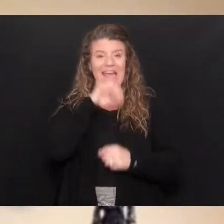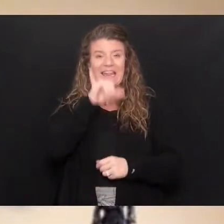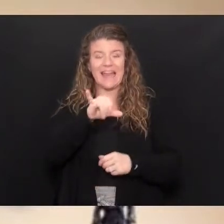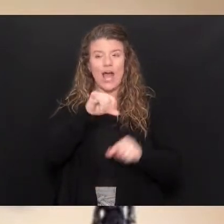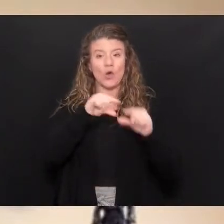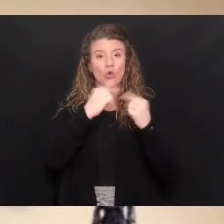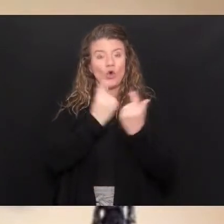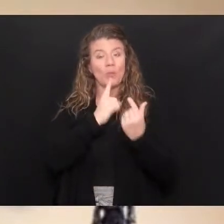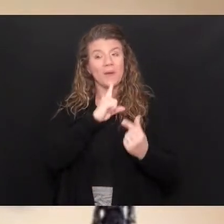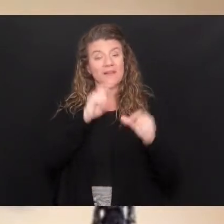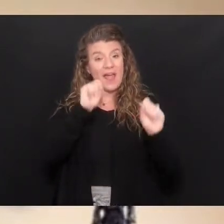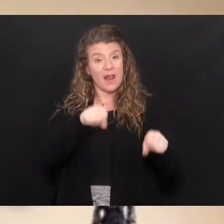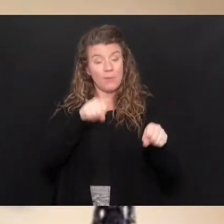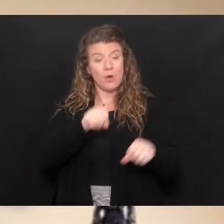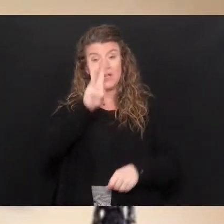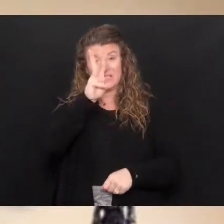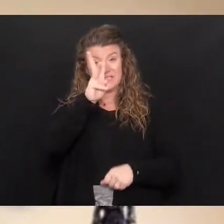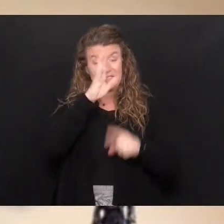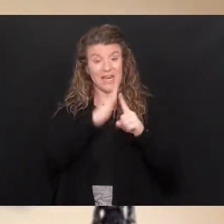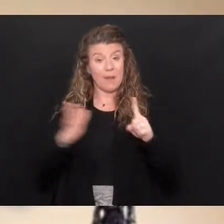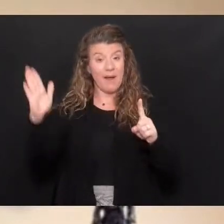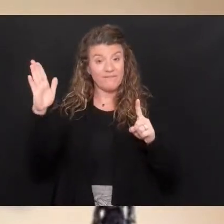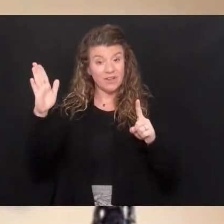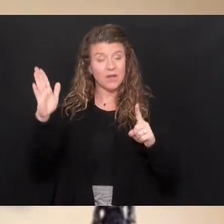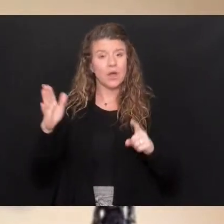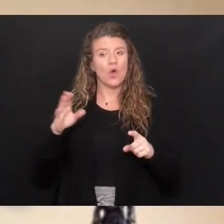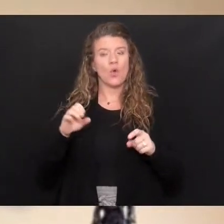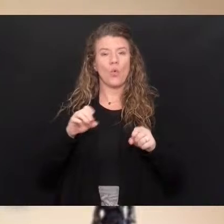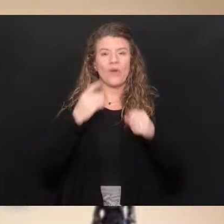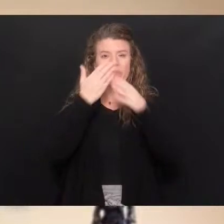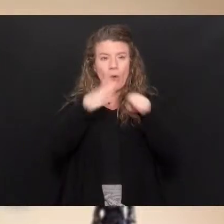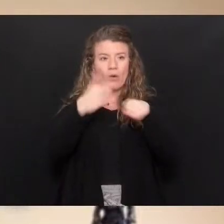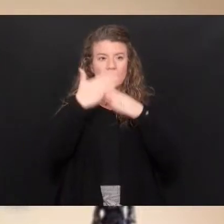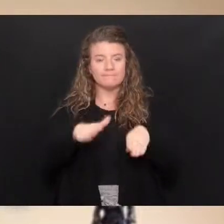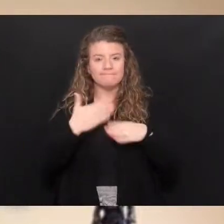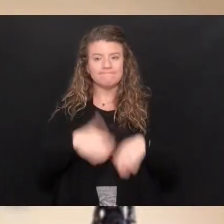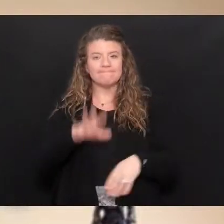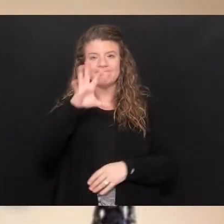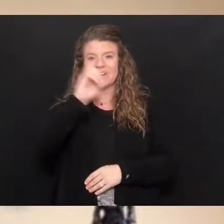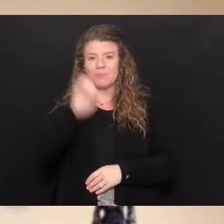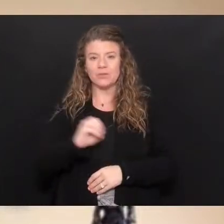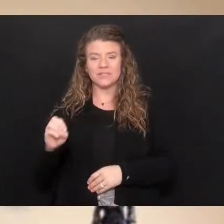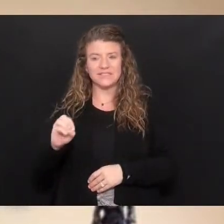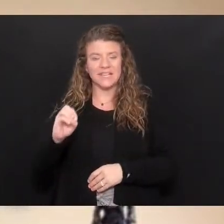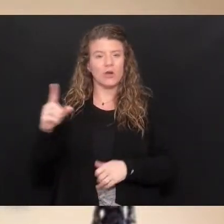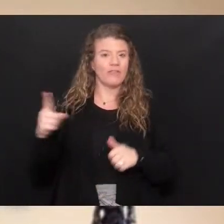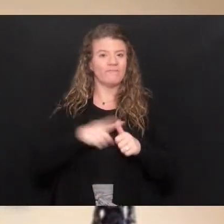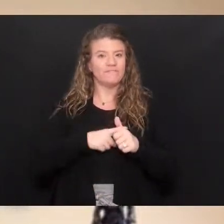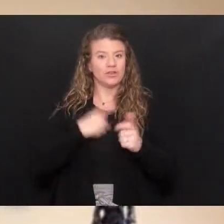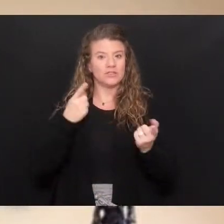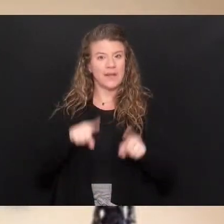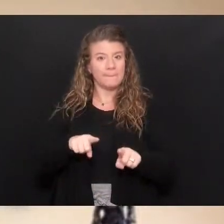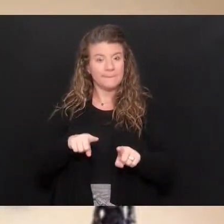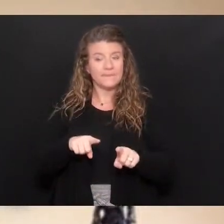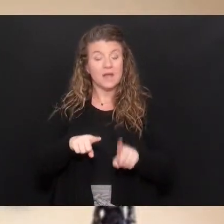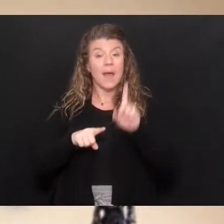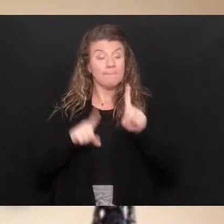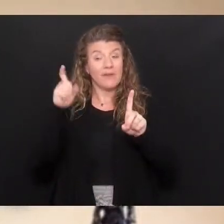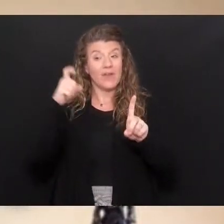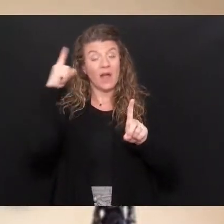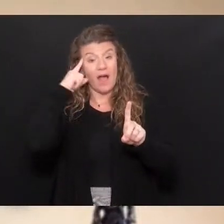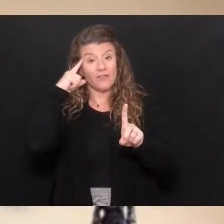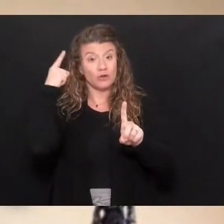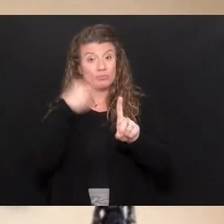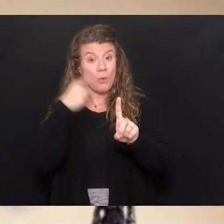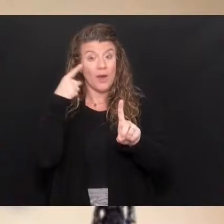age population, 16 and above, we've broken that 50% mark on the first shot. But as the governor pointed out,